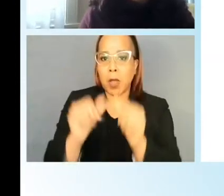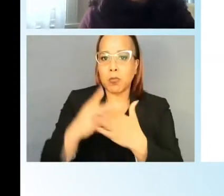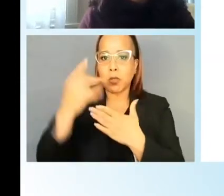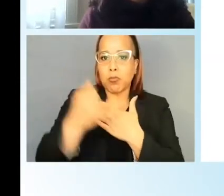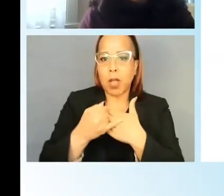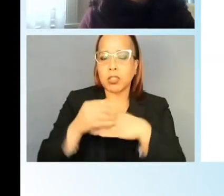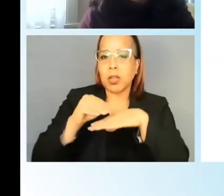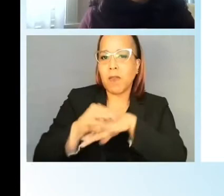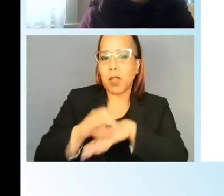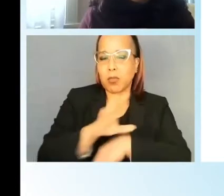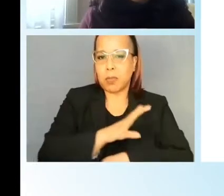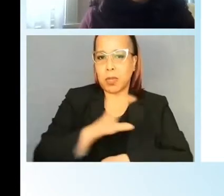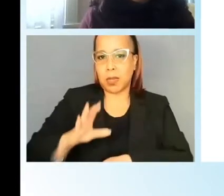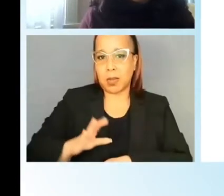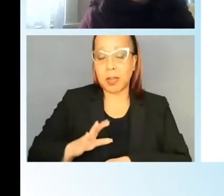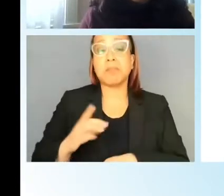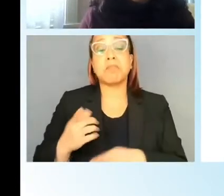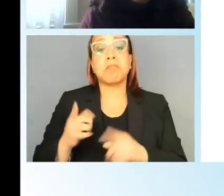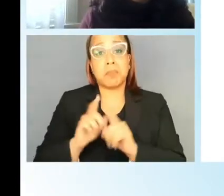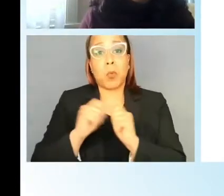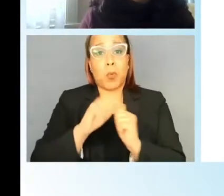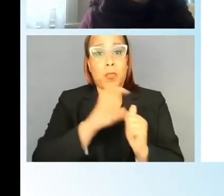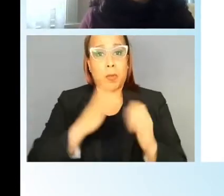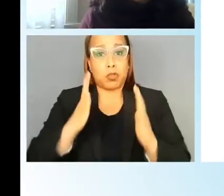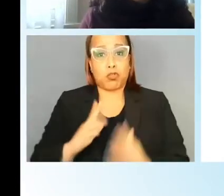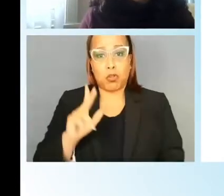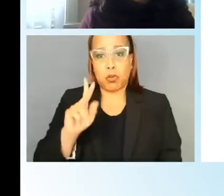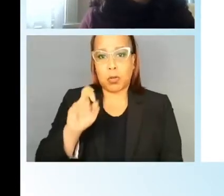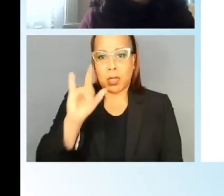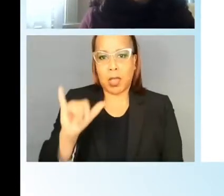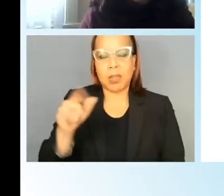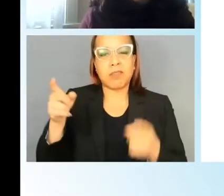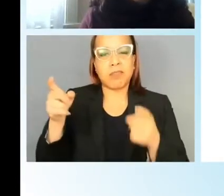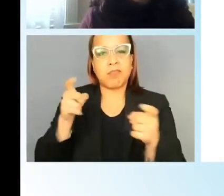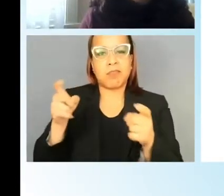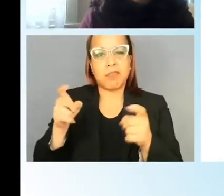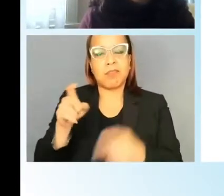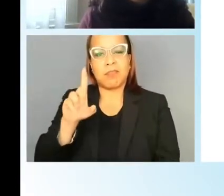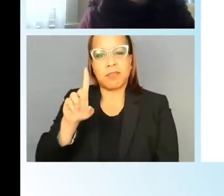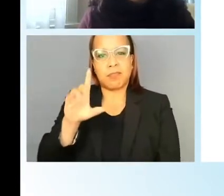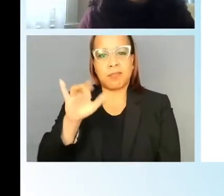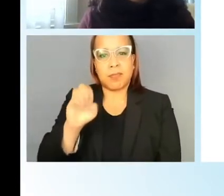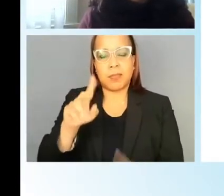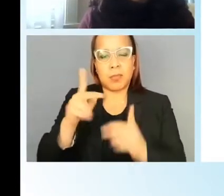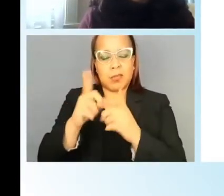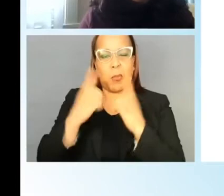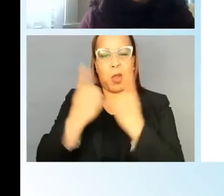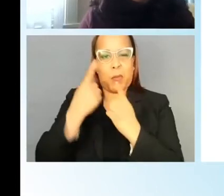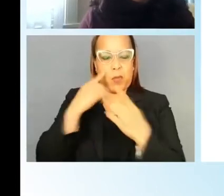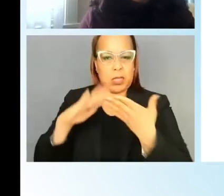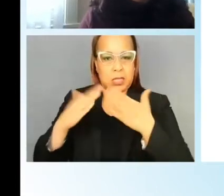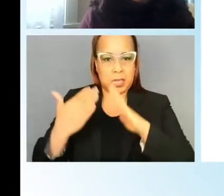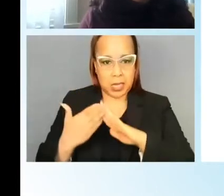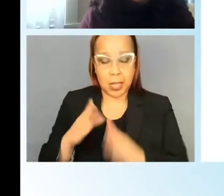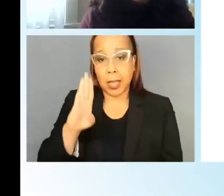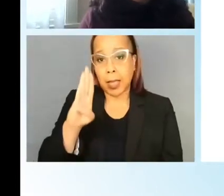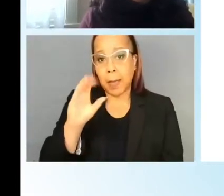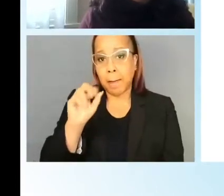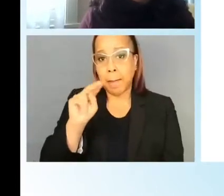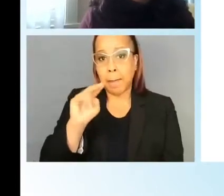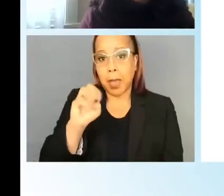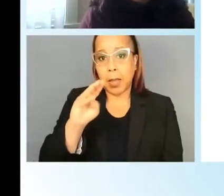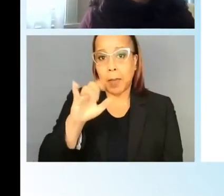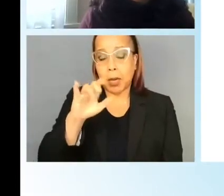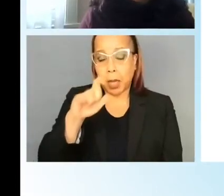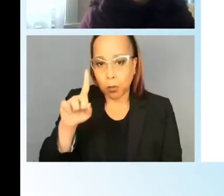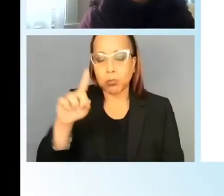Committee, along with Commissioner Mark Kelly, who leads the Department of Cultural Affairs for the city, and Bonnie McDonald, who is the president